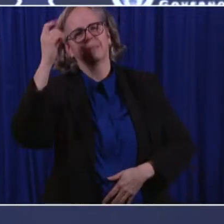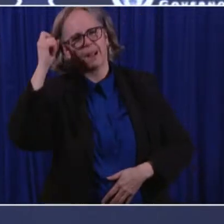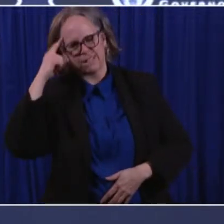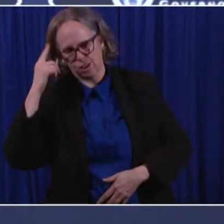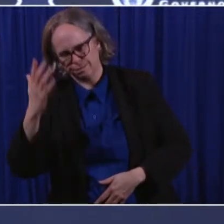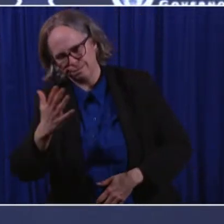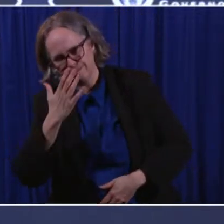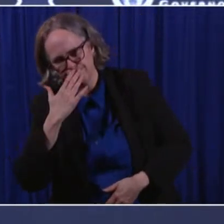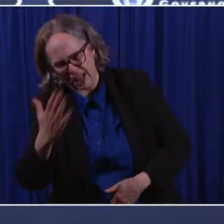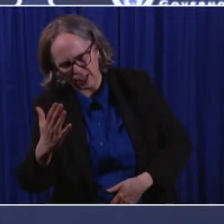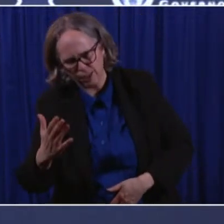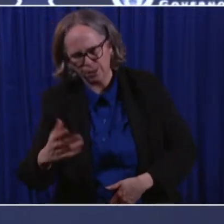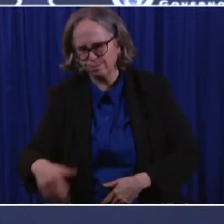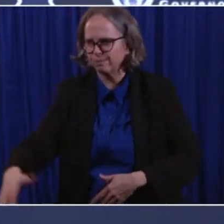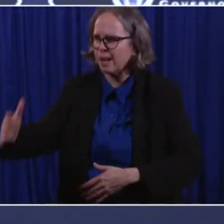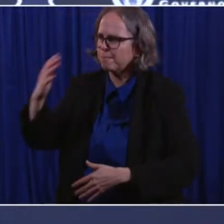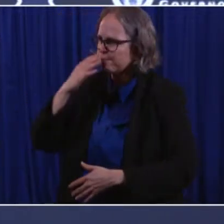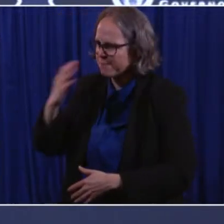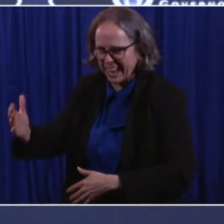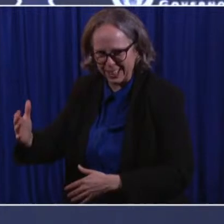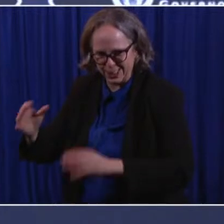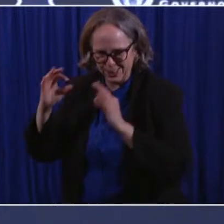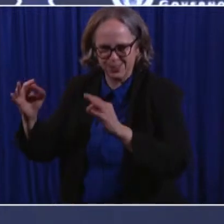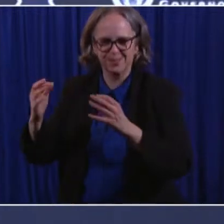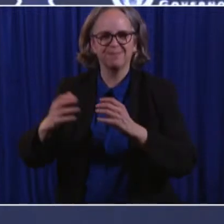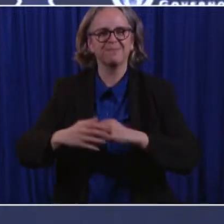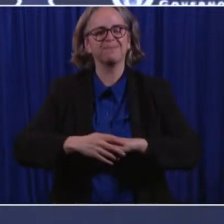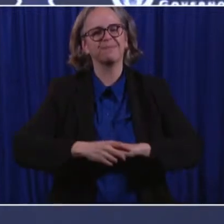much, Governor. Yep, take care. Thank you.